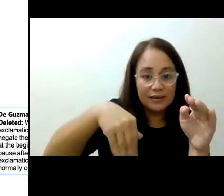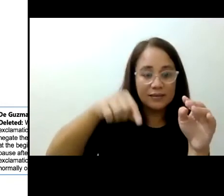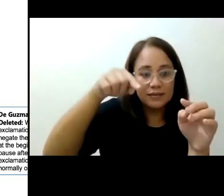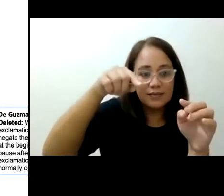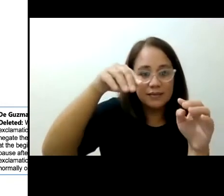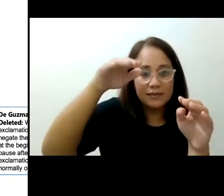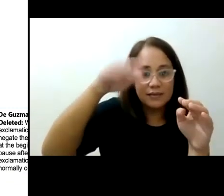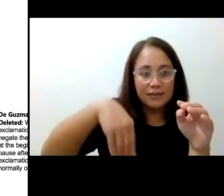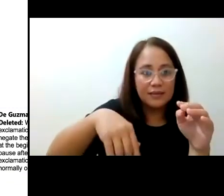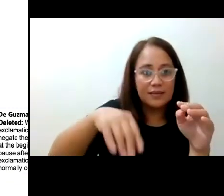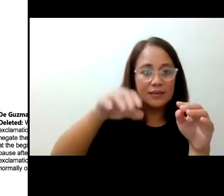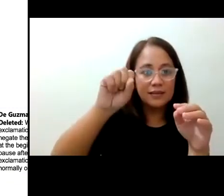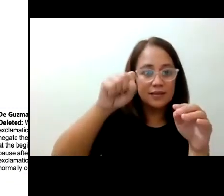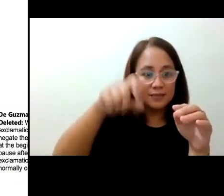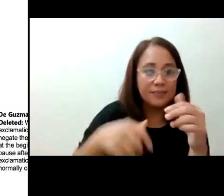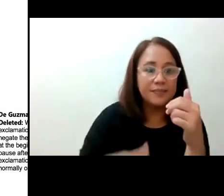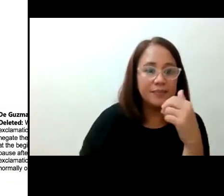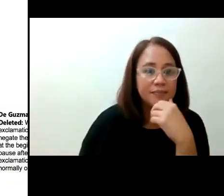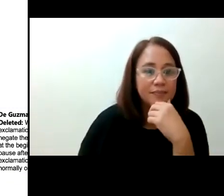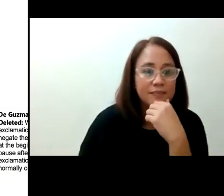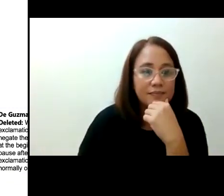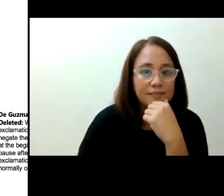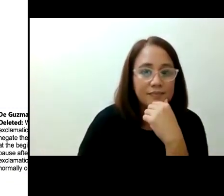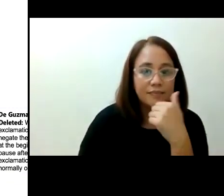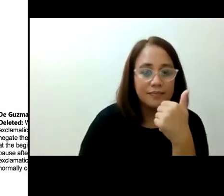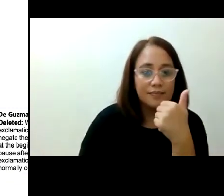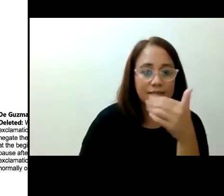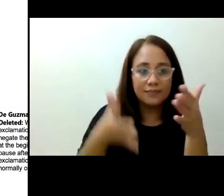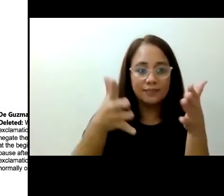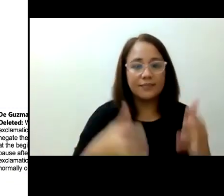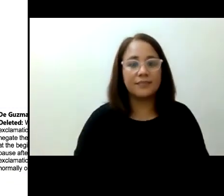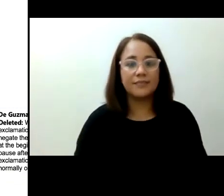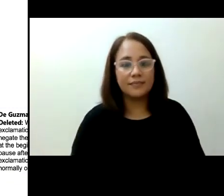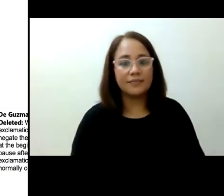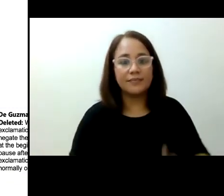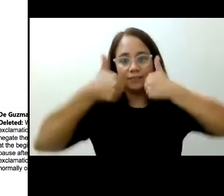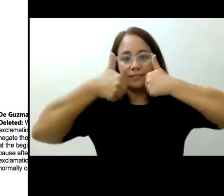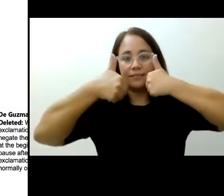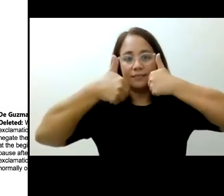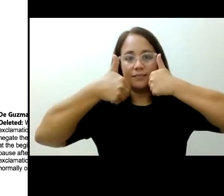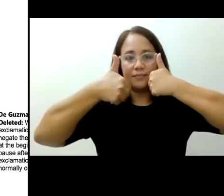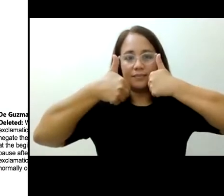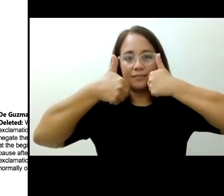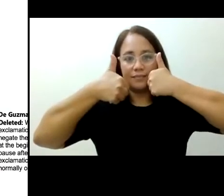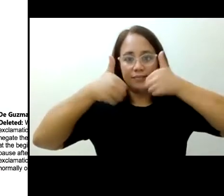line space, so yes, okay, great, that's it.